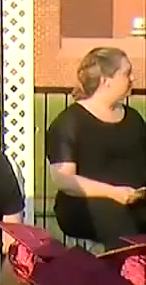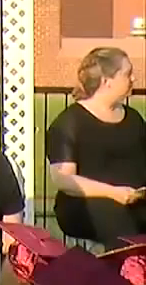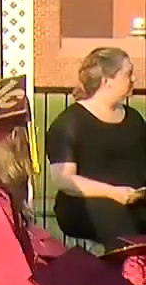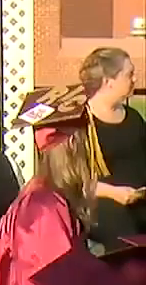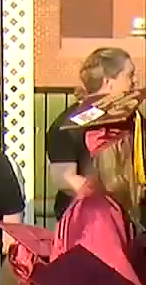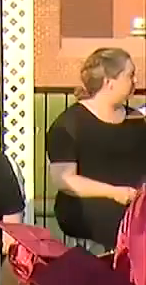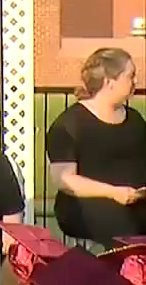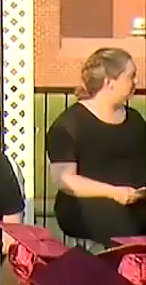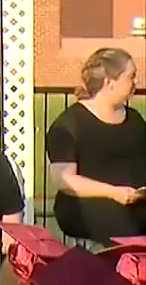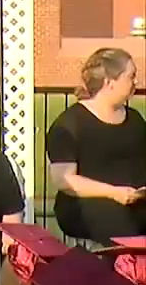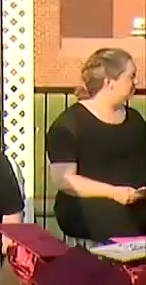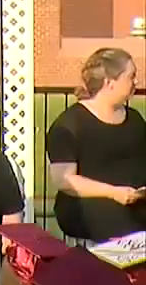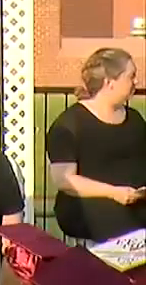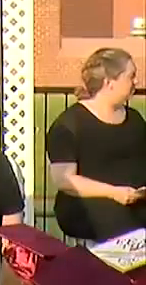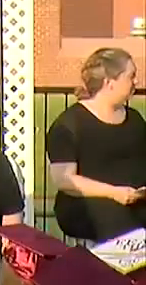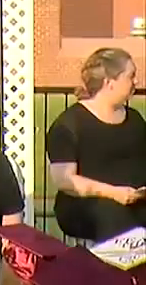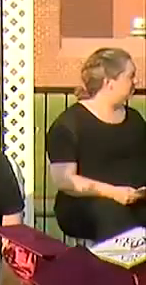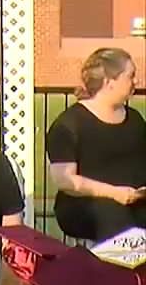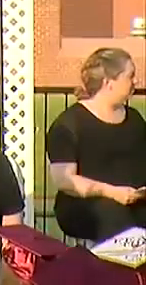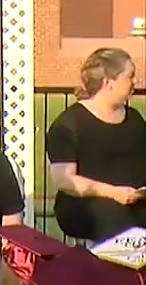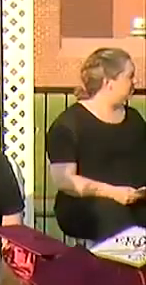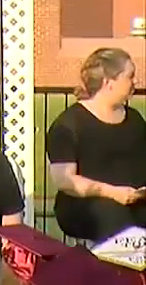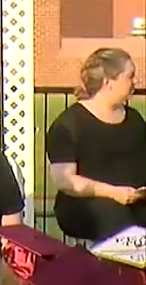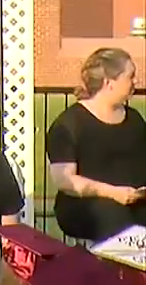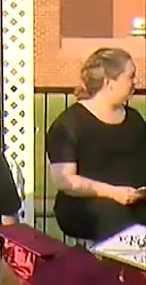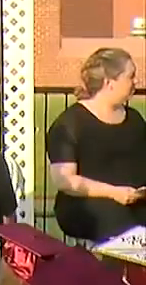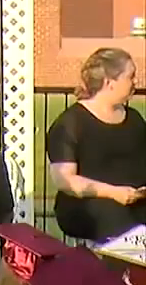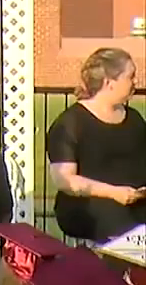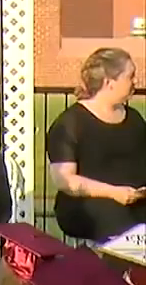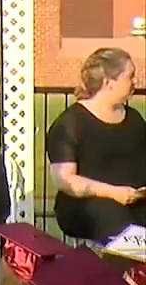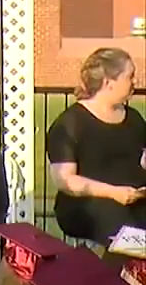Emma Gail Kirkpatrick.